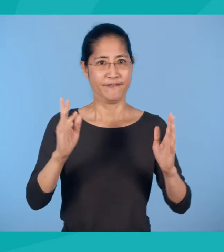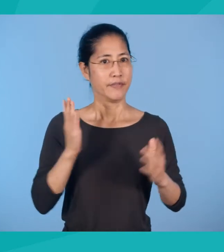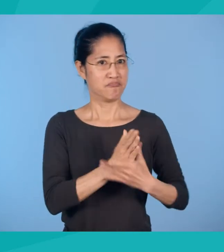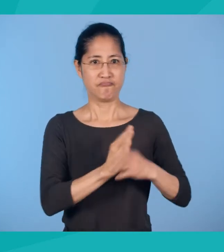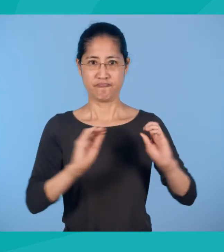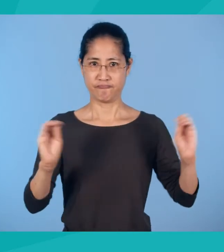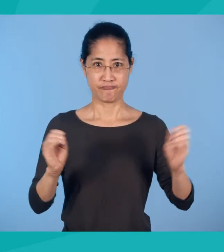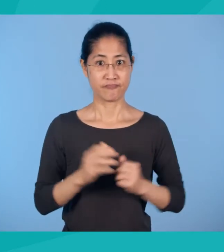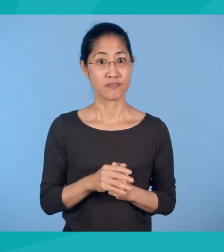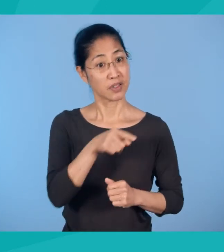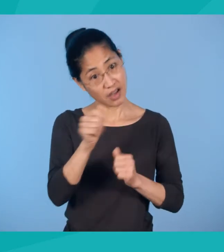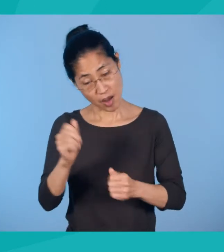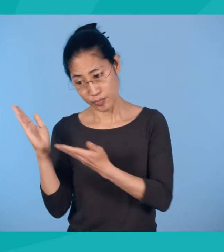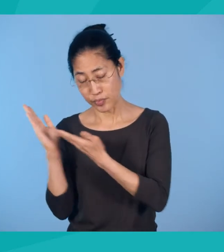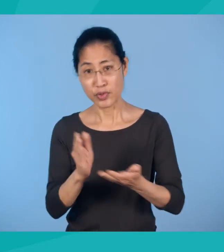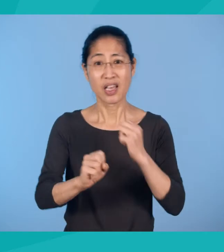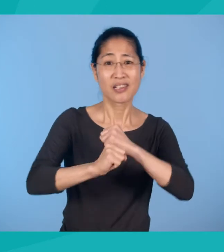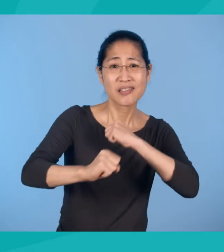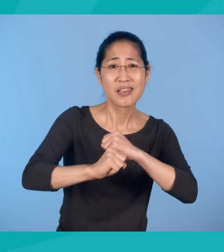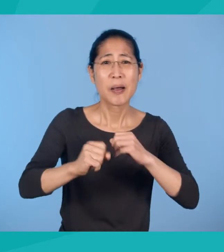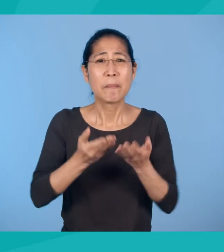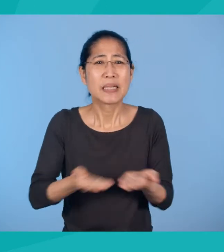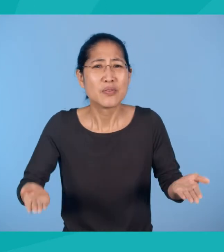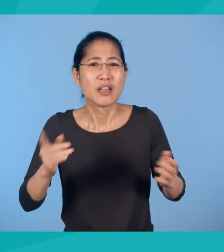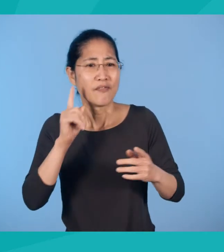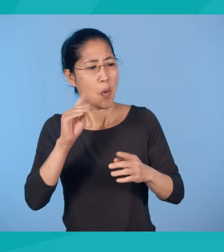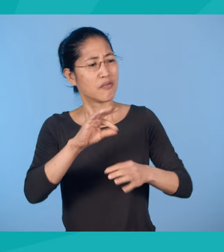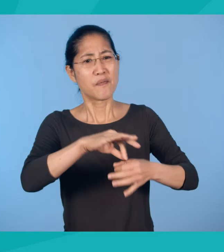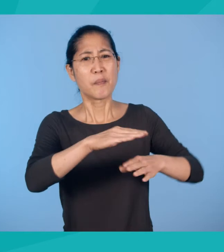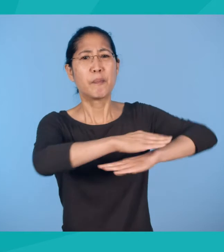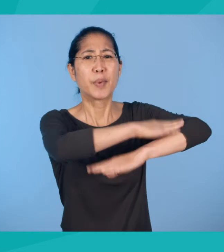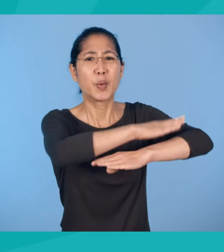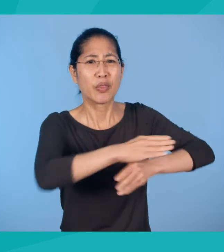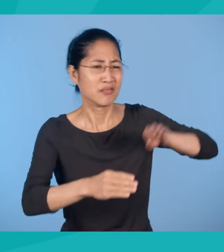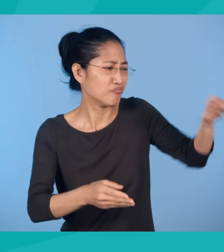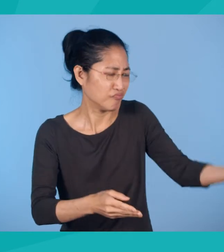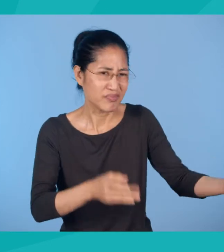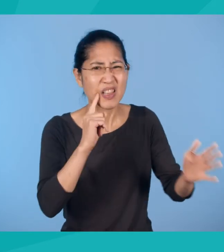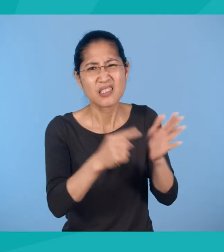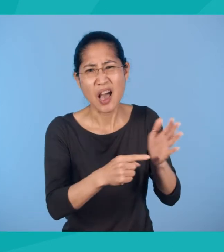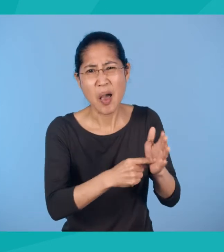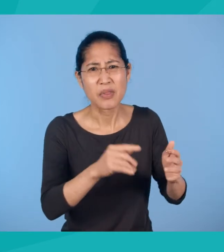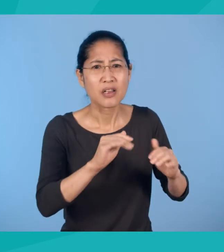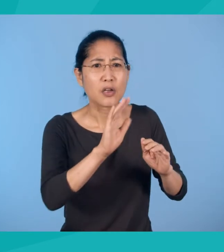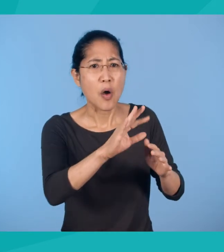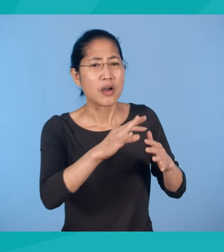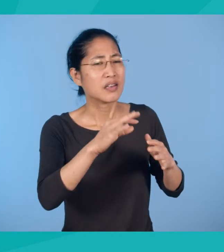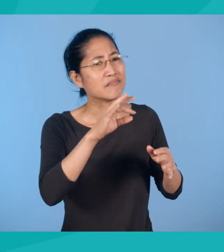Voters are welcome to bring campaign materials into the voting booth, including a sample ballot or the voter education guide to help you cast your